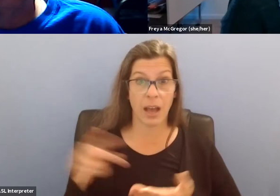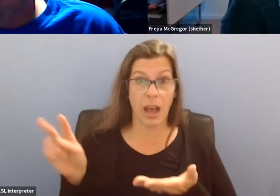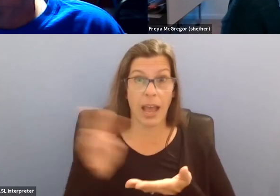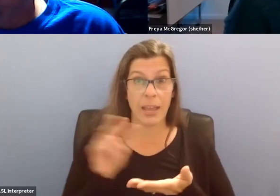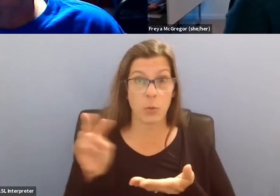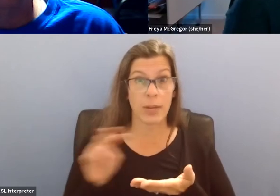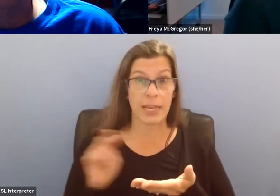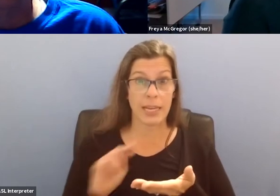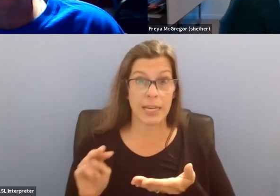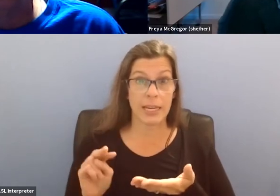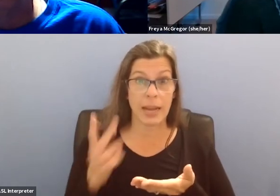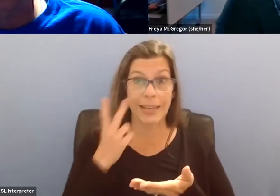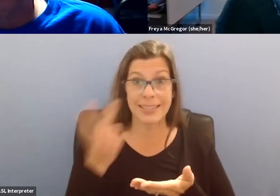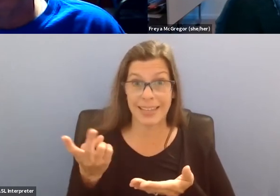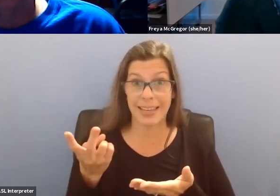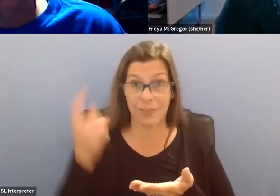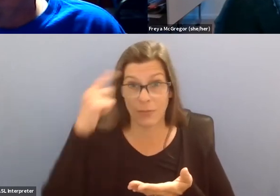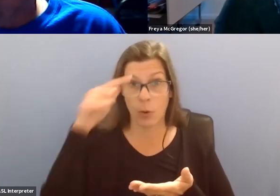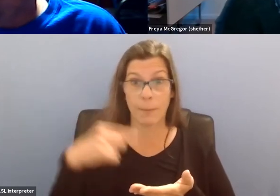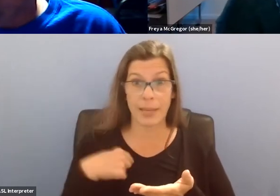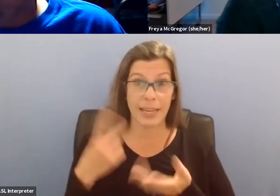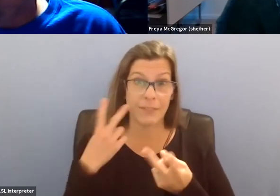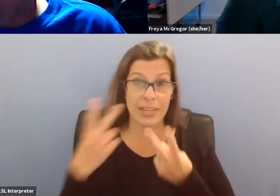process for me. How do you access, um,